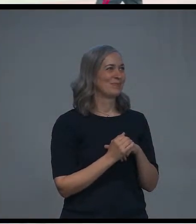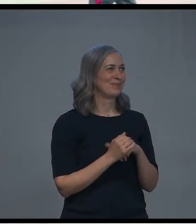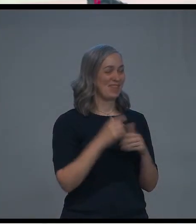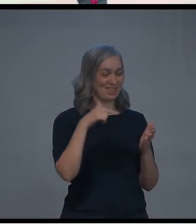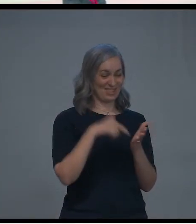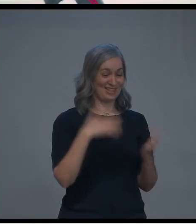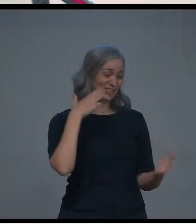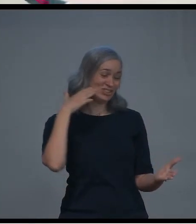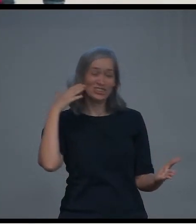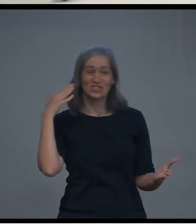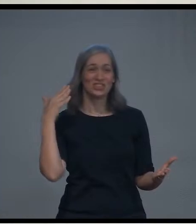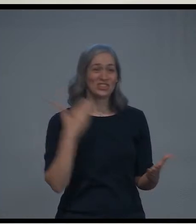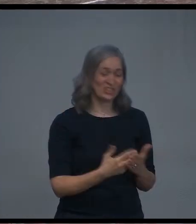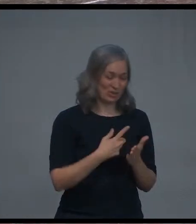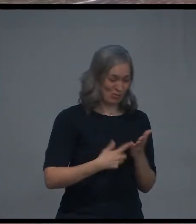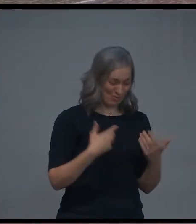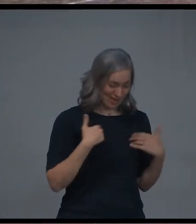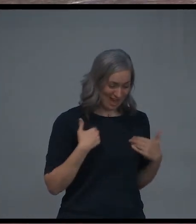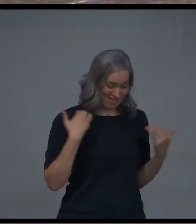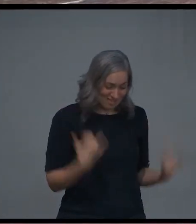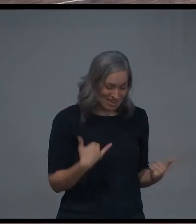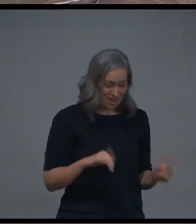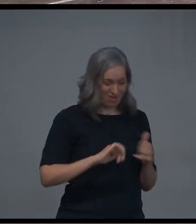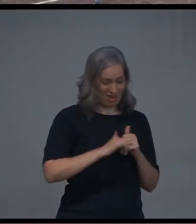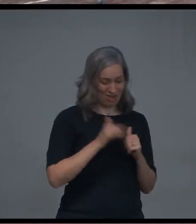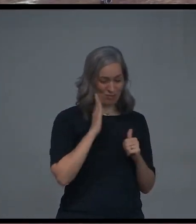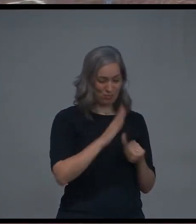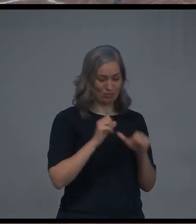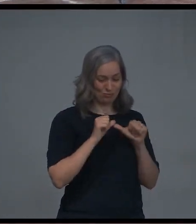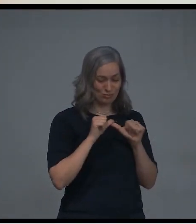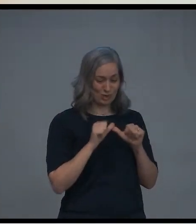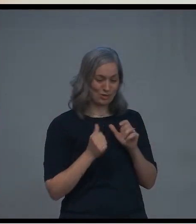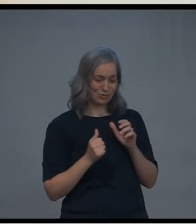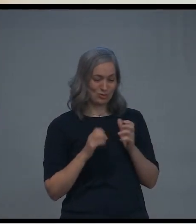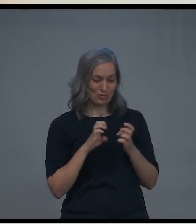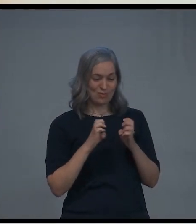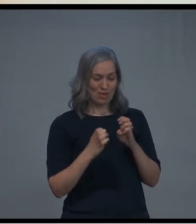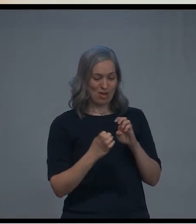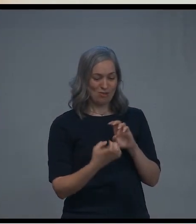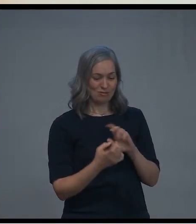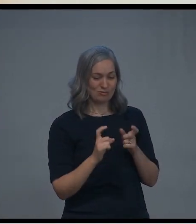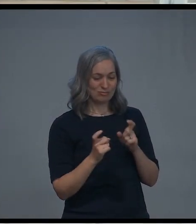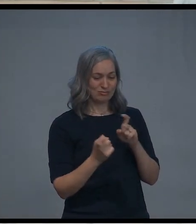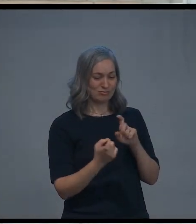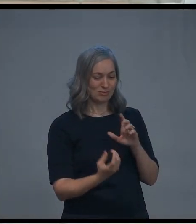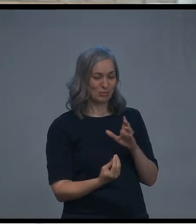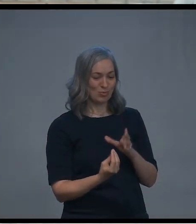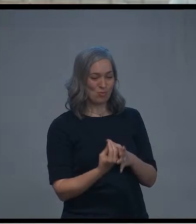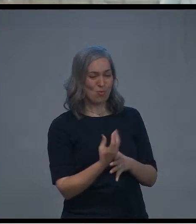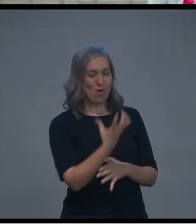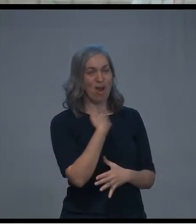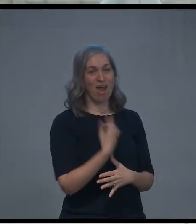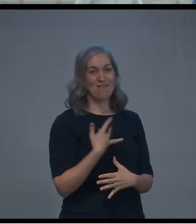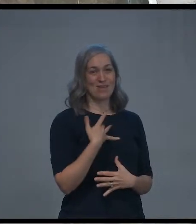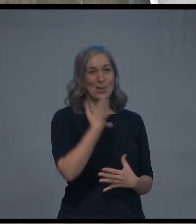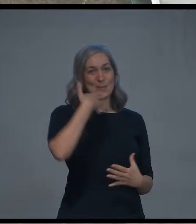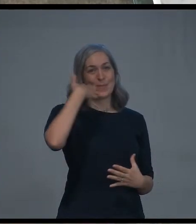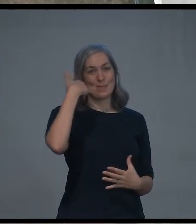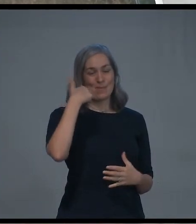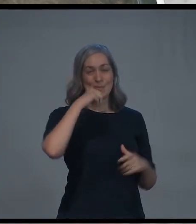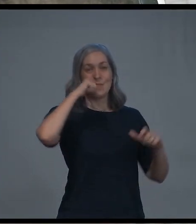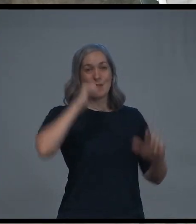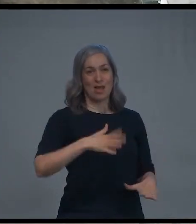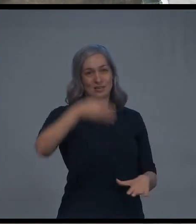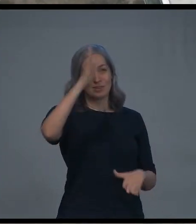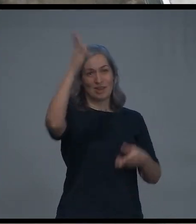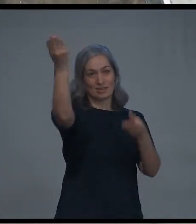This is good, what's here now, and how it's going to continue to evolve and grow. And I feel blessed that God has given me this purpose in